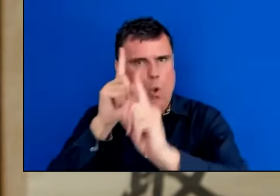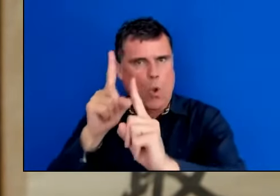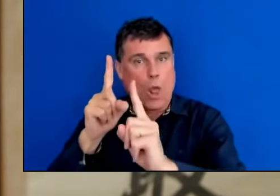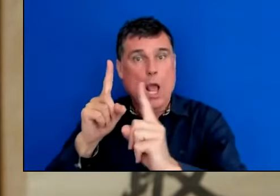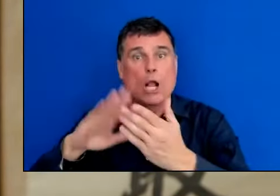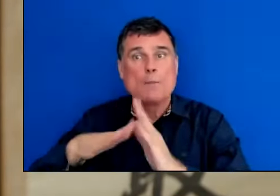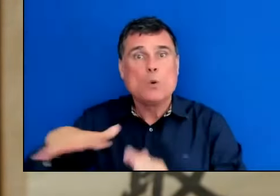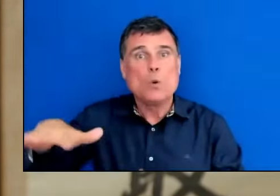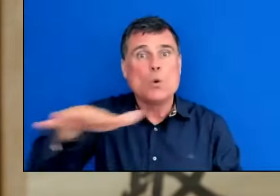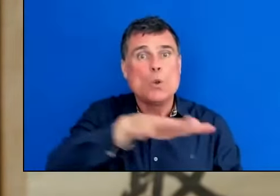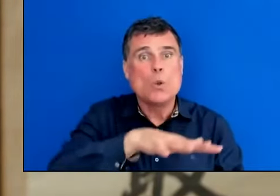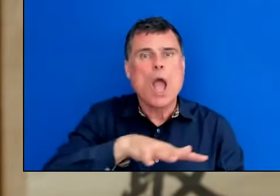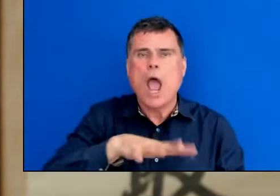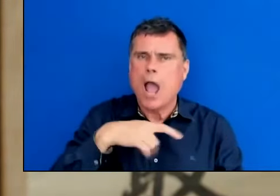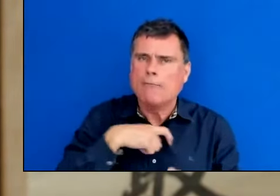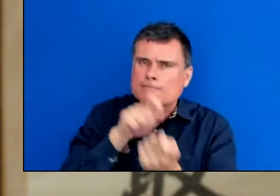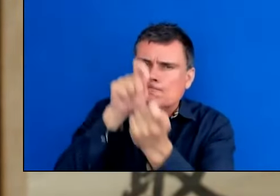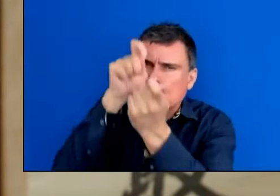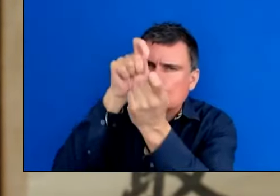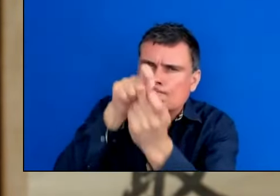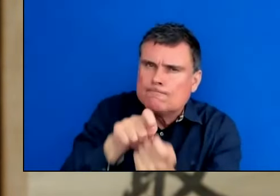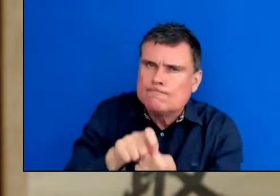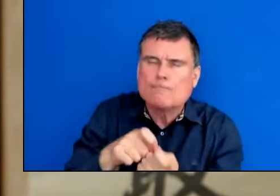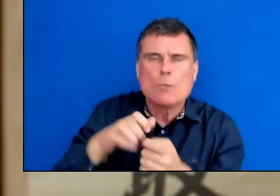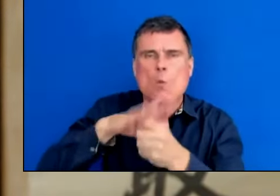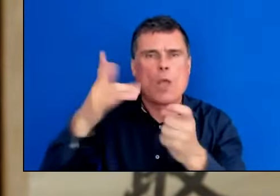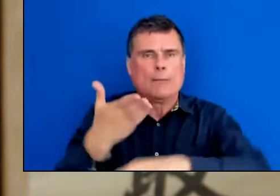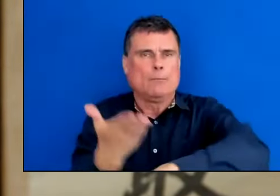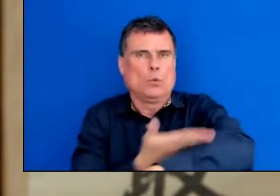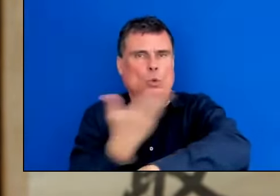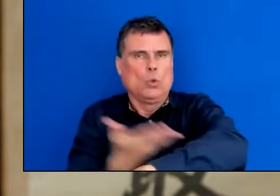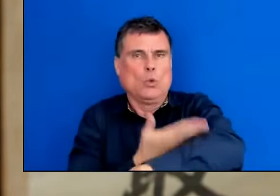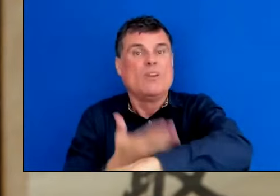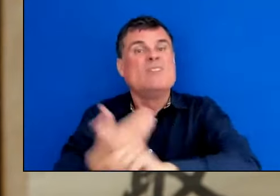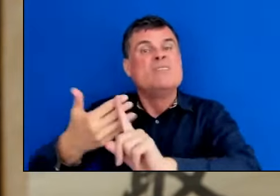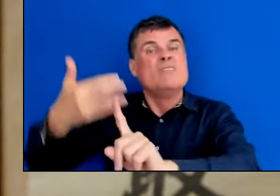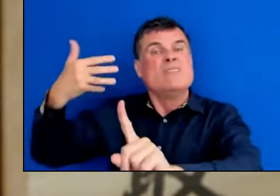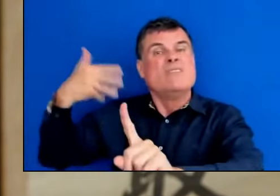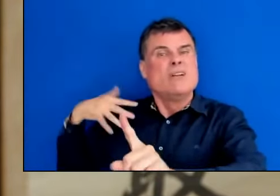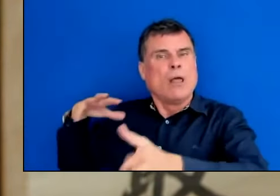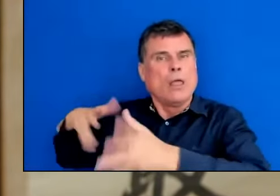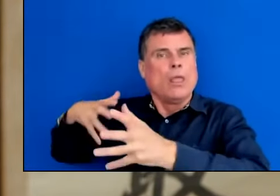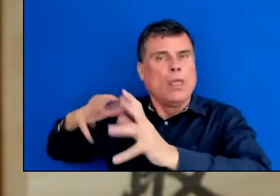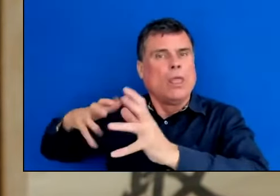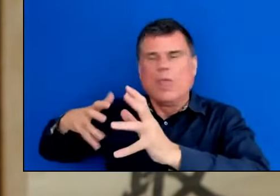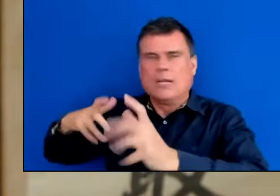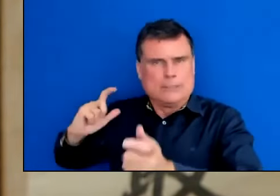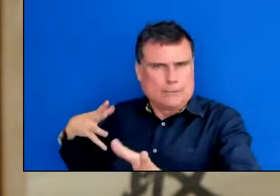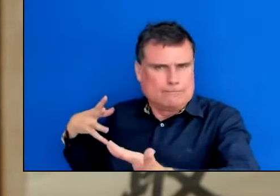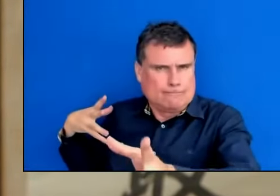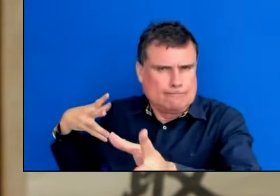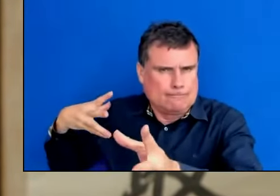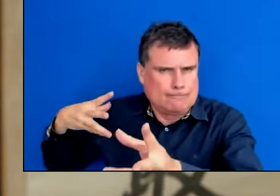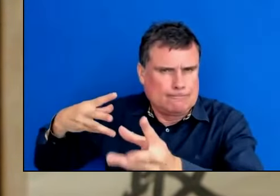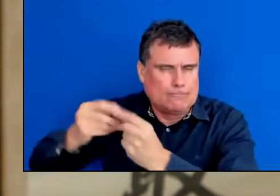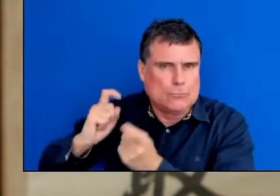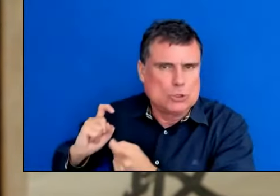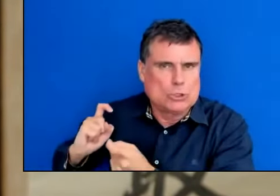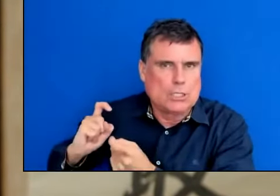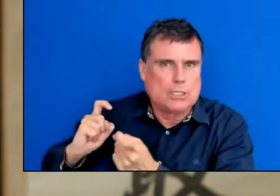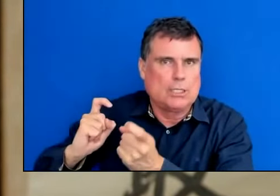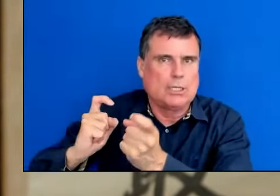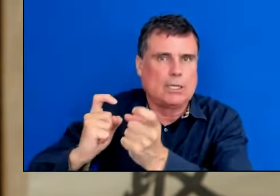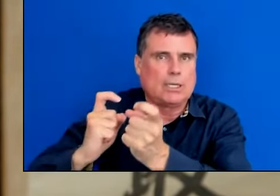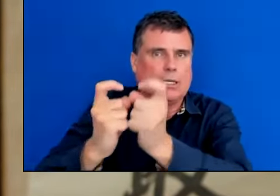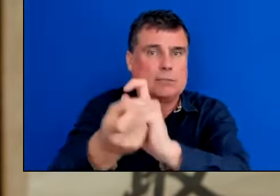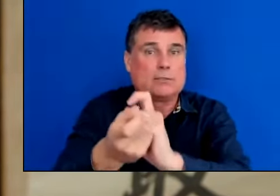with specific material improvements that redress the enduring harms of the internment era.